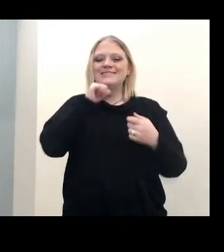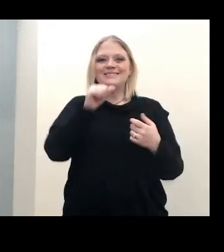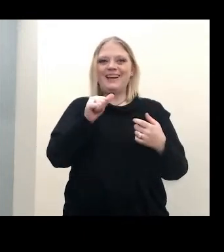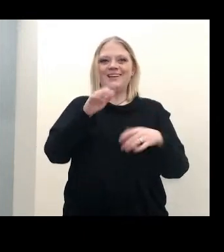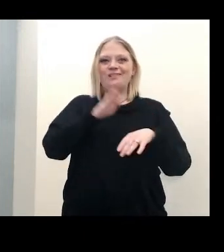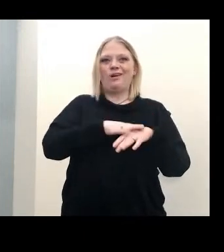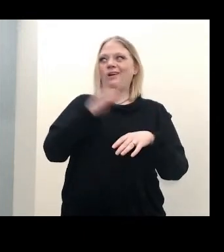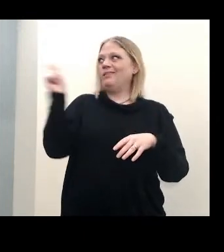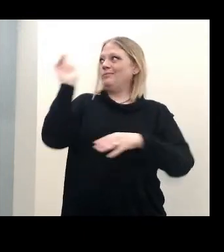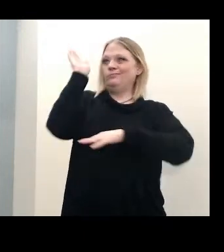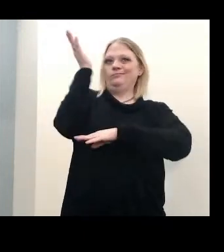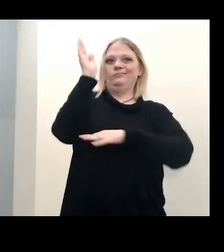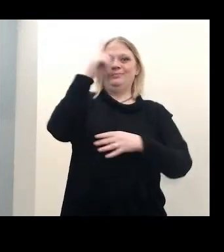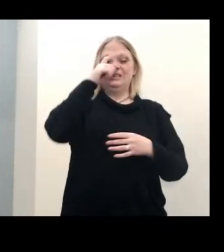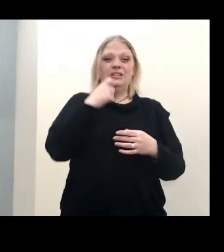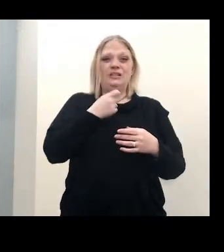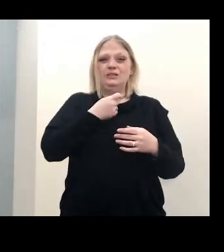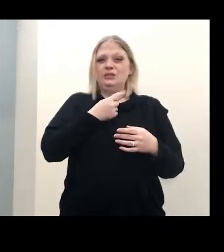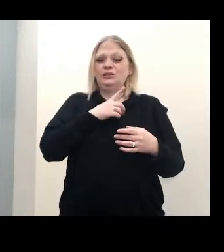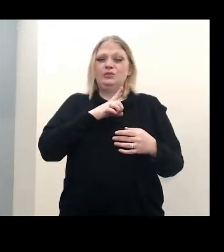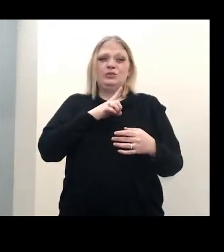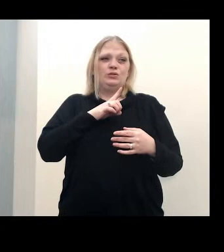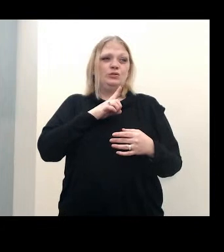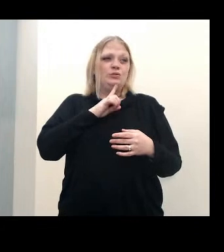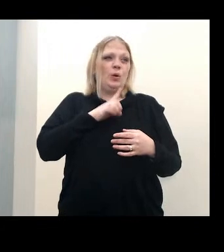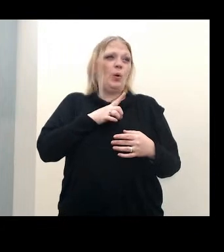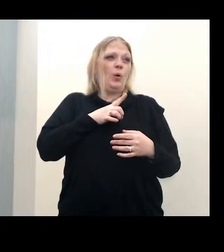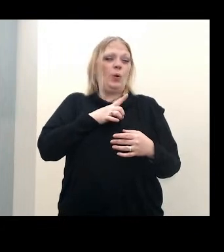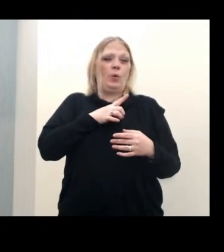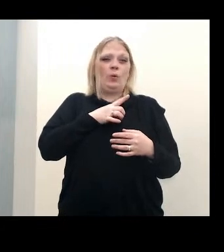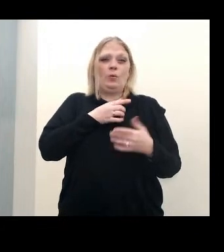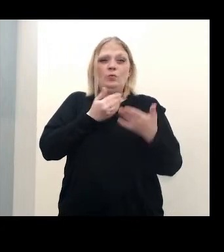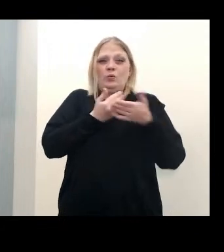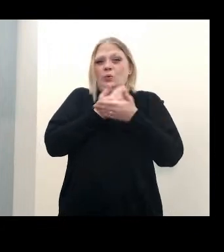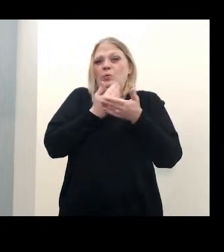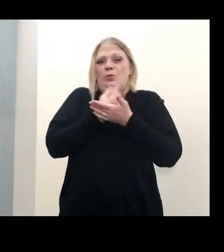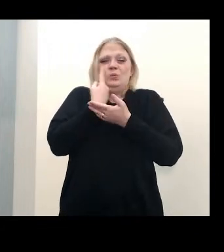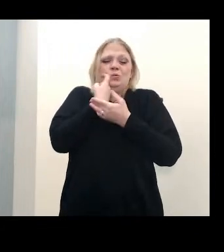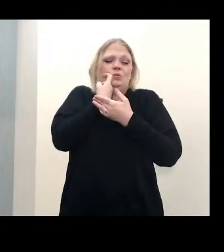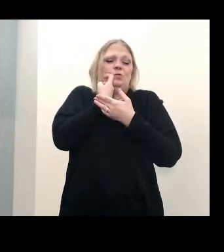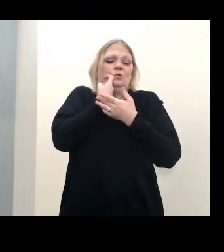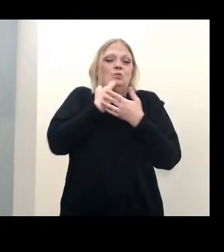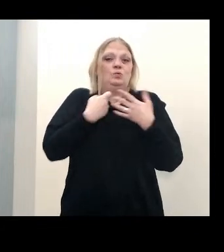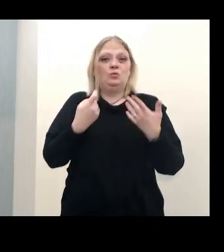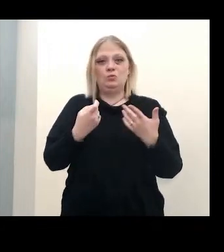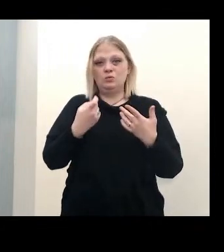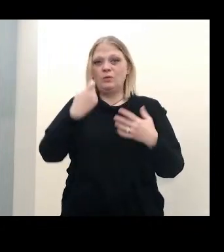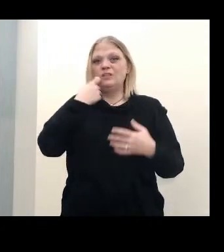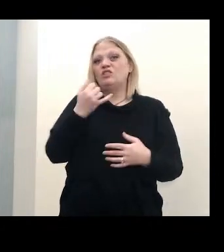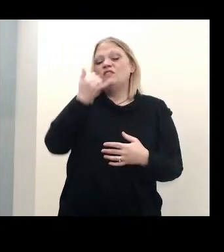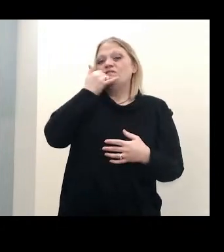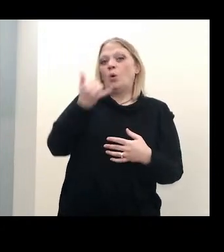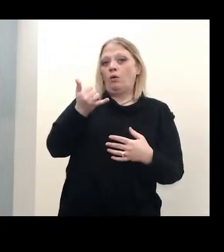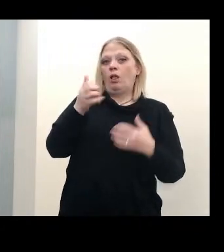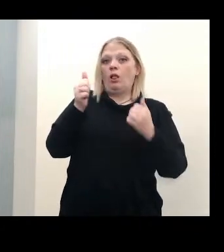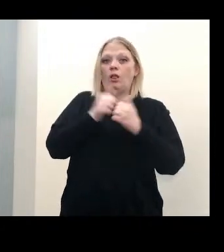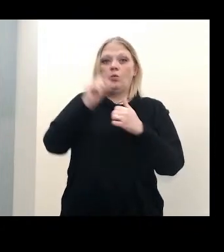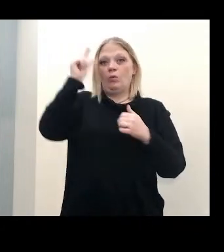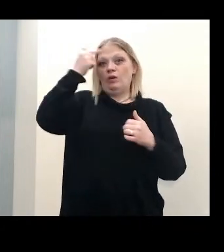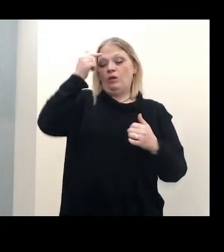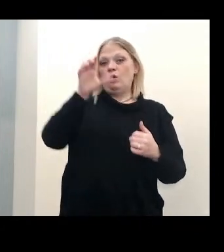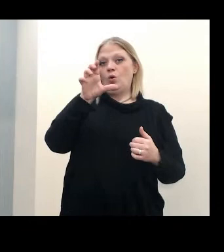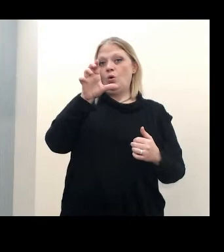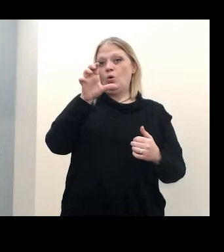in the presentation because it's so new, and I'll turn most of this over to Dr. Burstein. But I was just recently on a phone call with Governor Cuomo